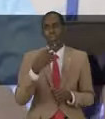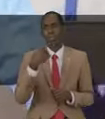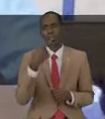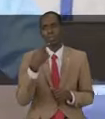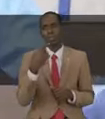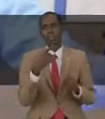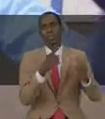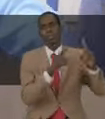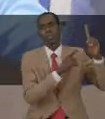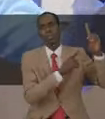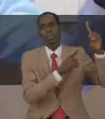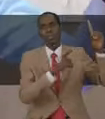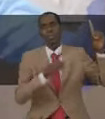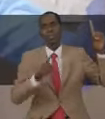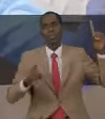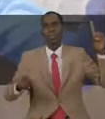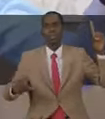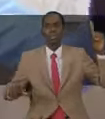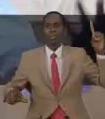oh,